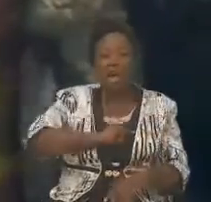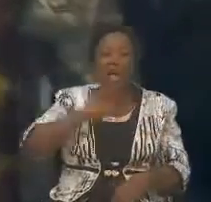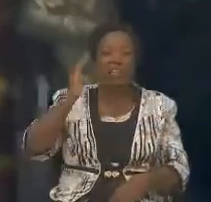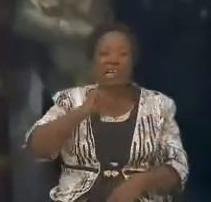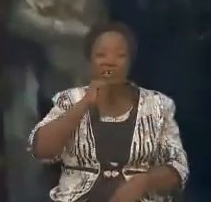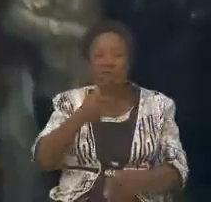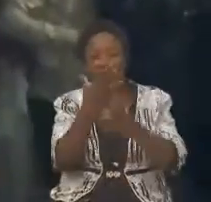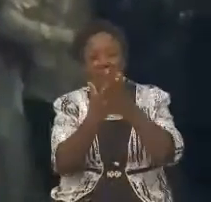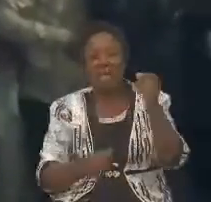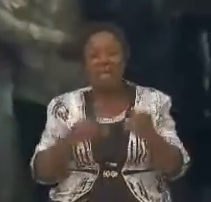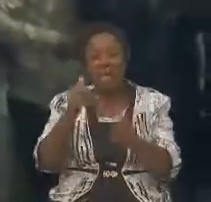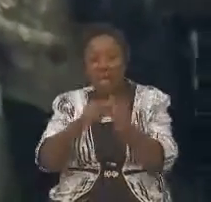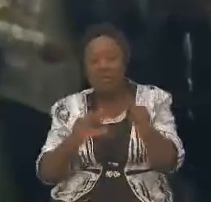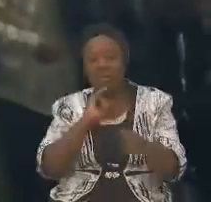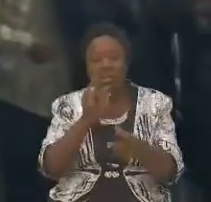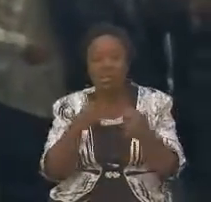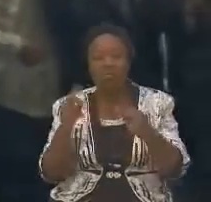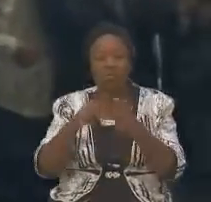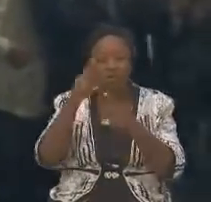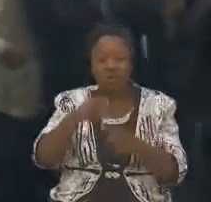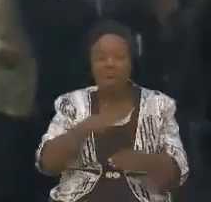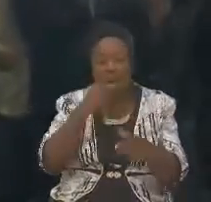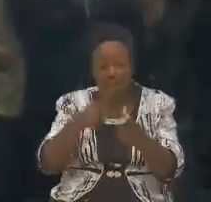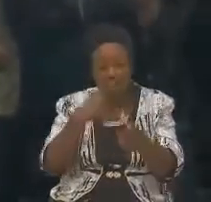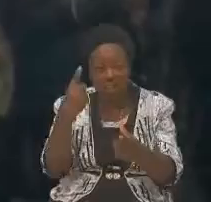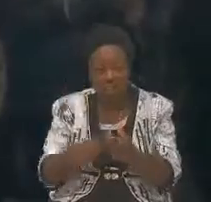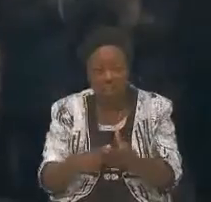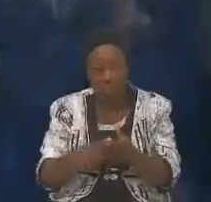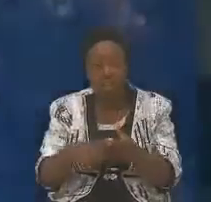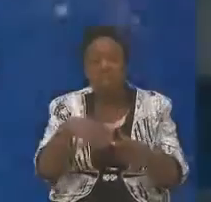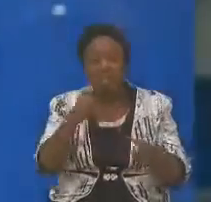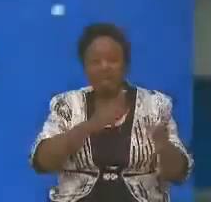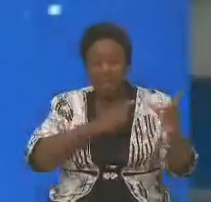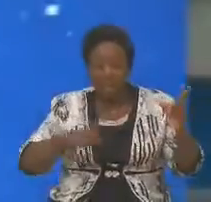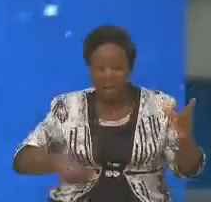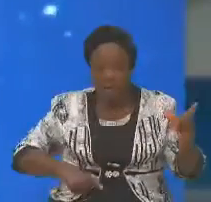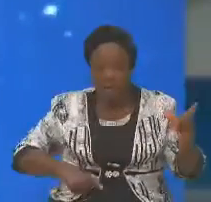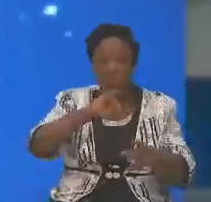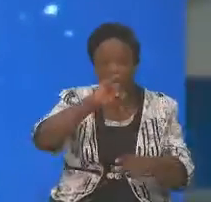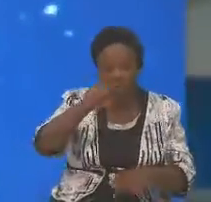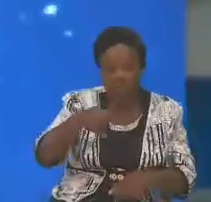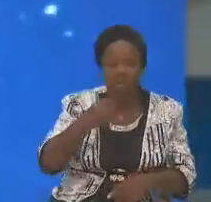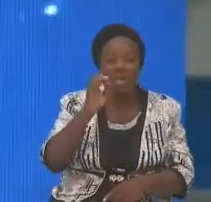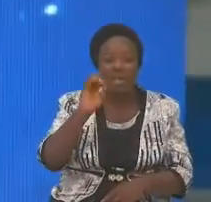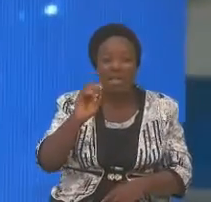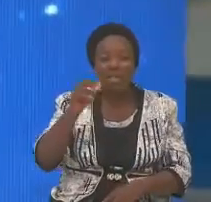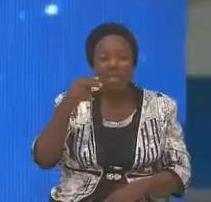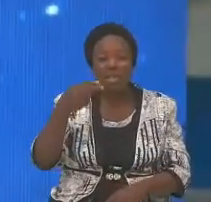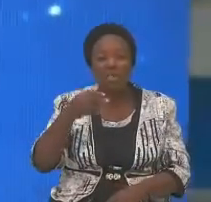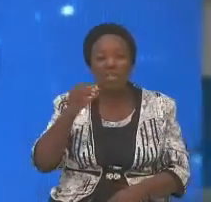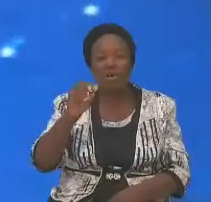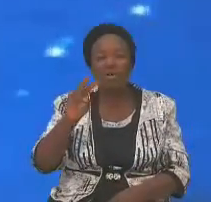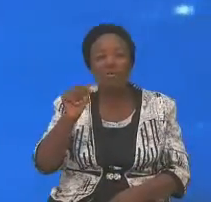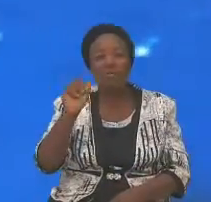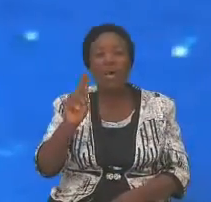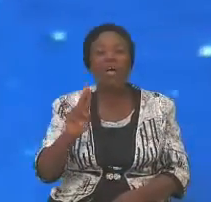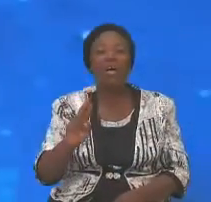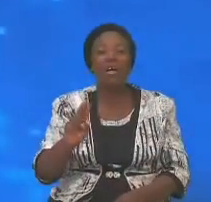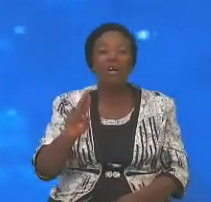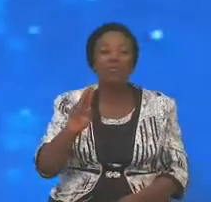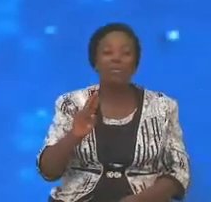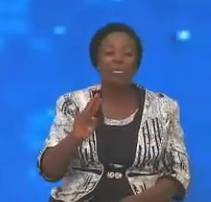healed. He's our Savior. He is our sanctifier. He is our